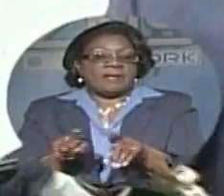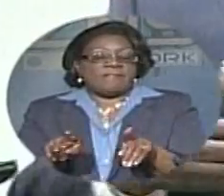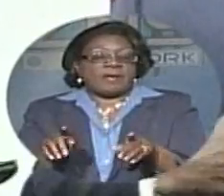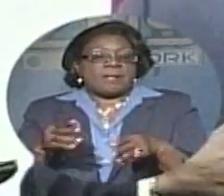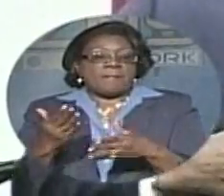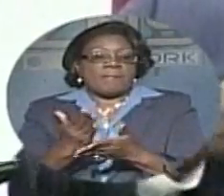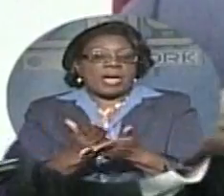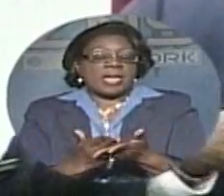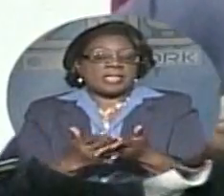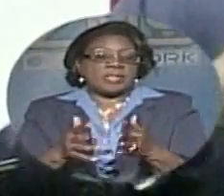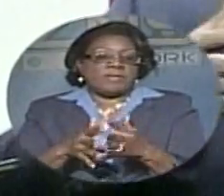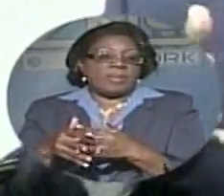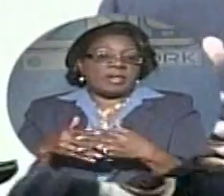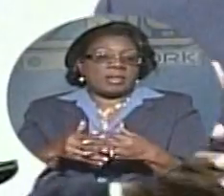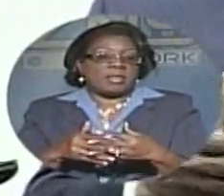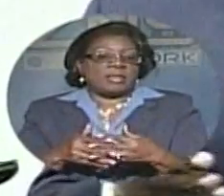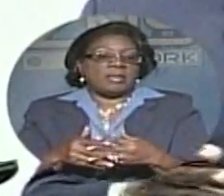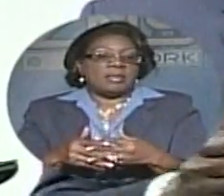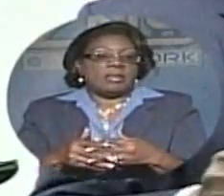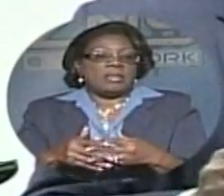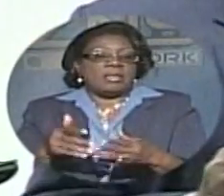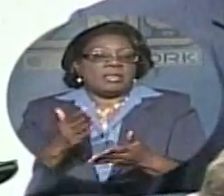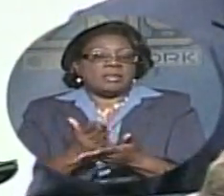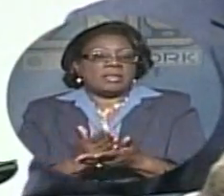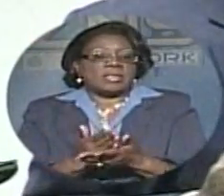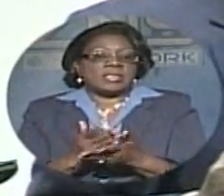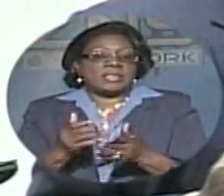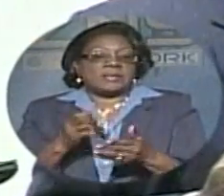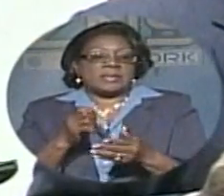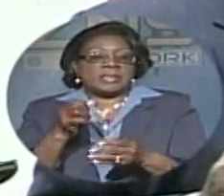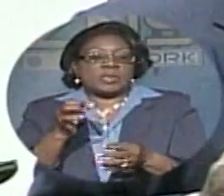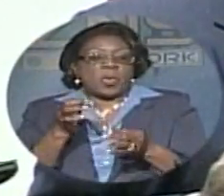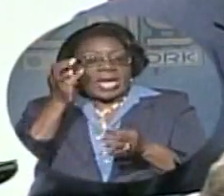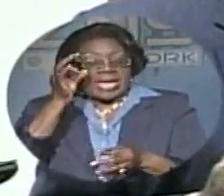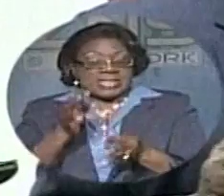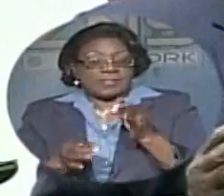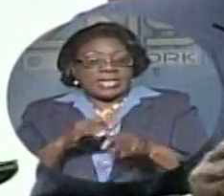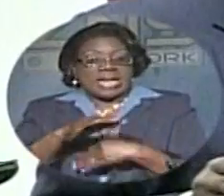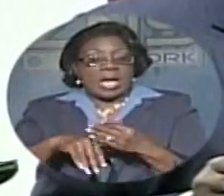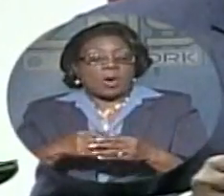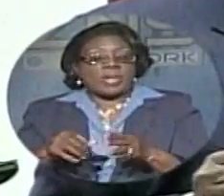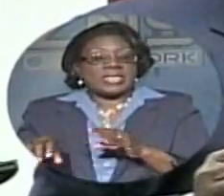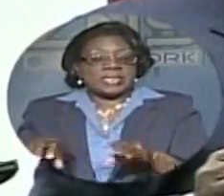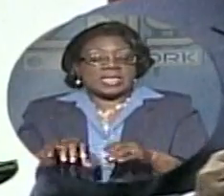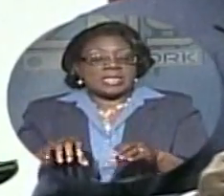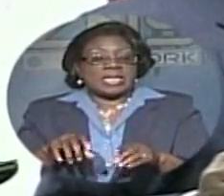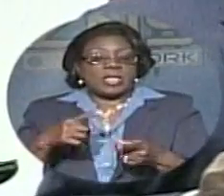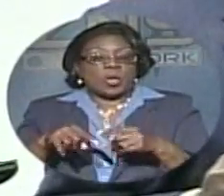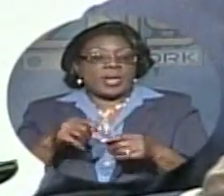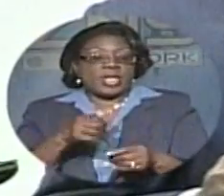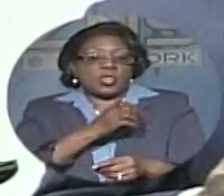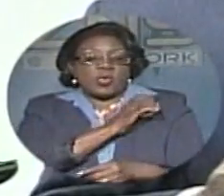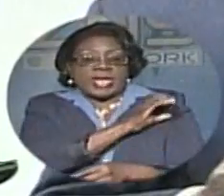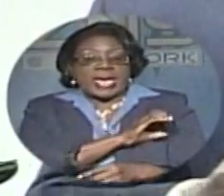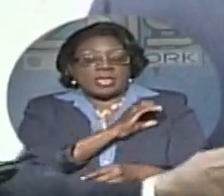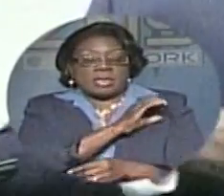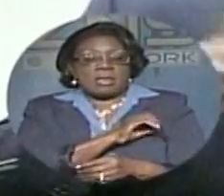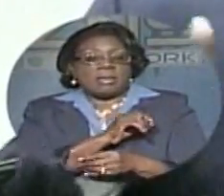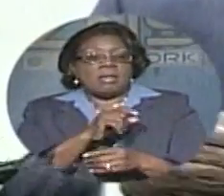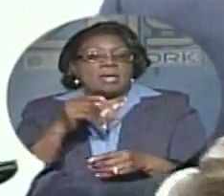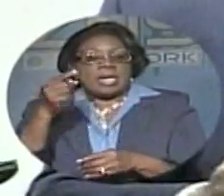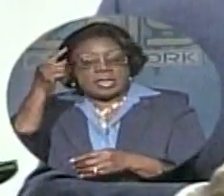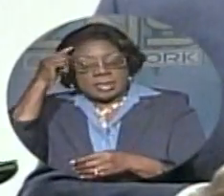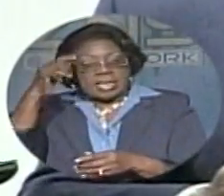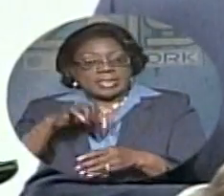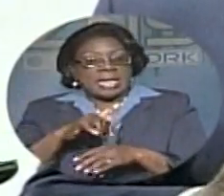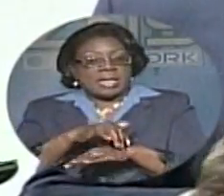parliamentary commissioner could have explained to all of them how it's done. We will then be going to Canada, and I think that